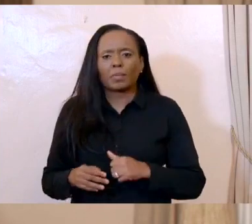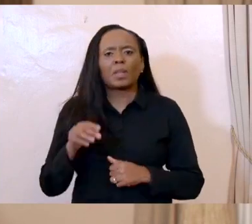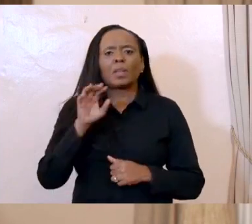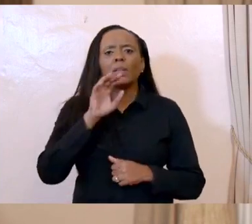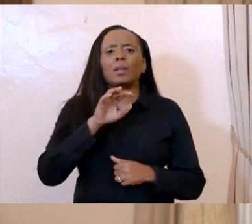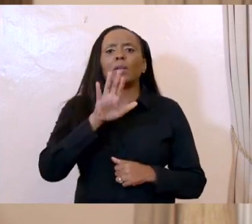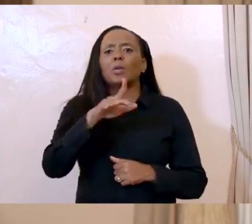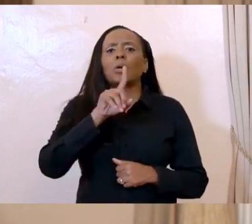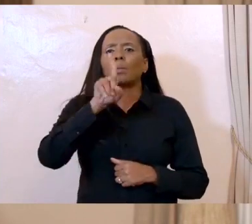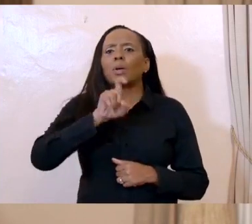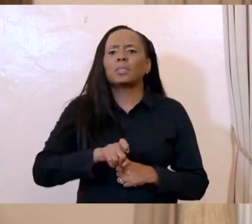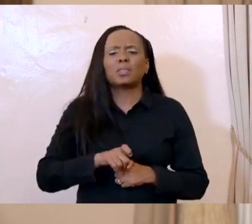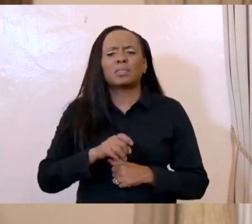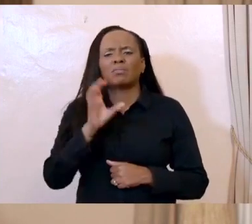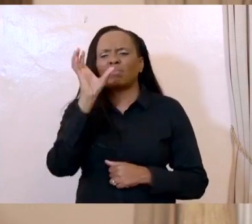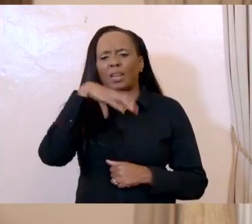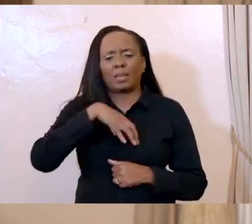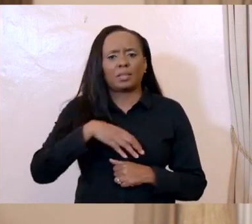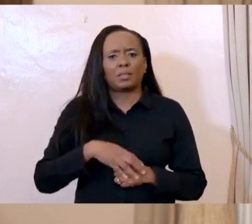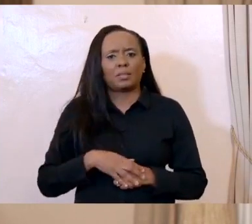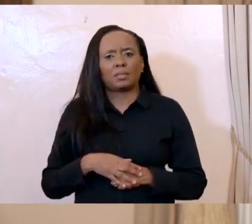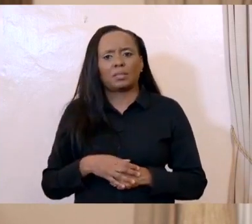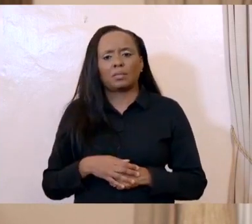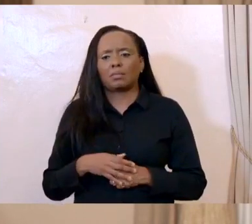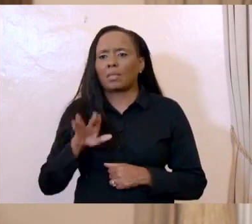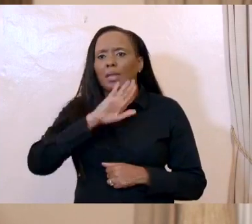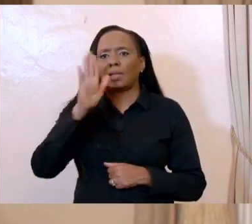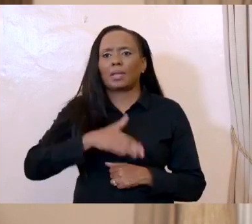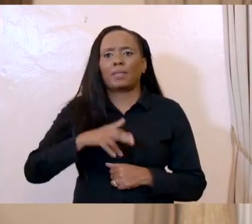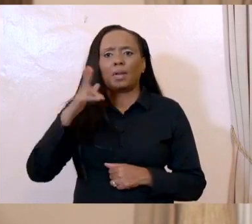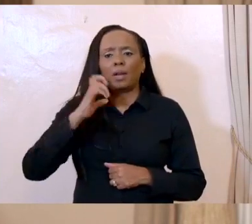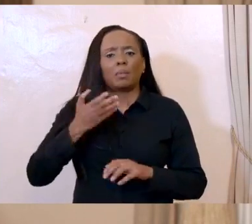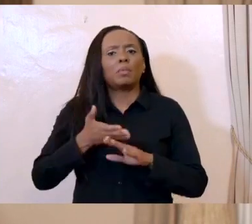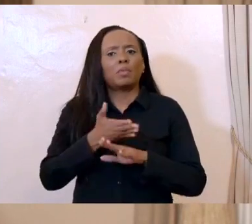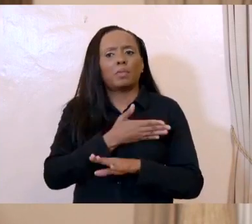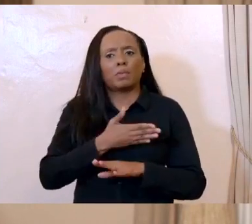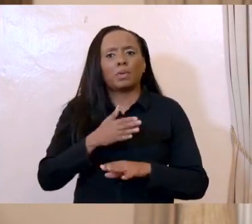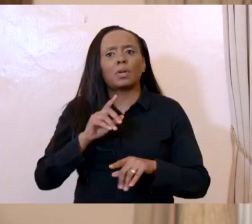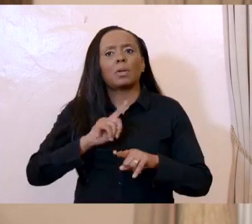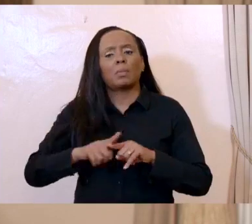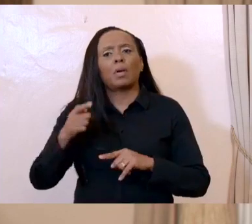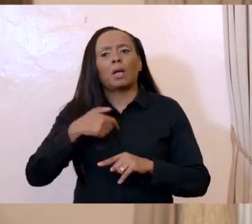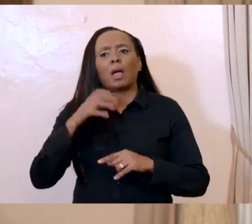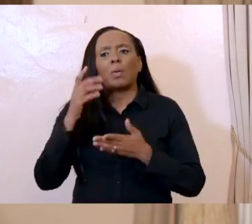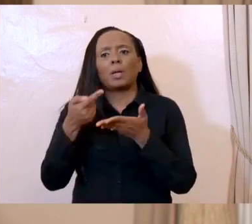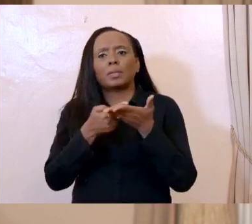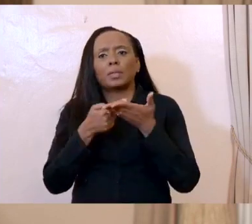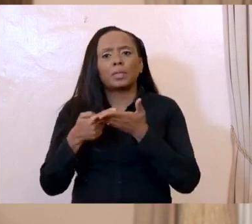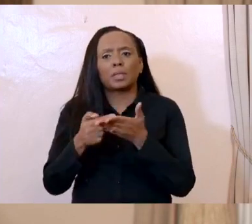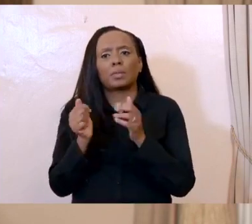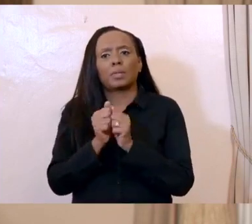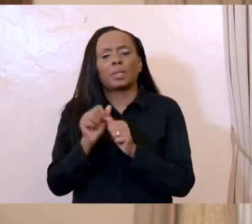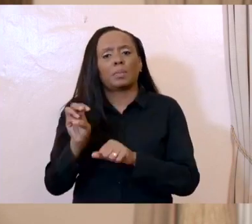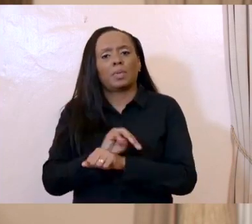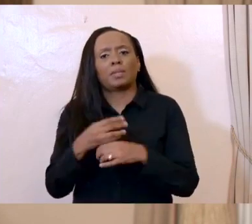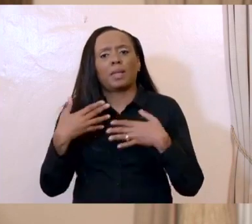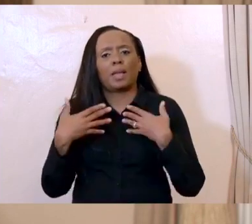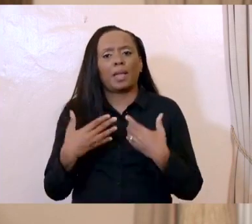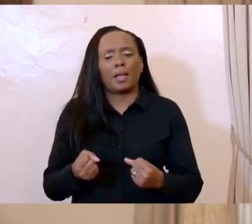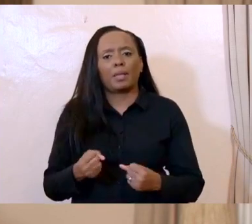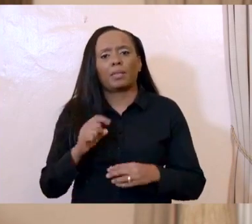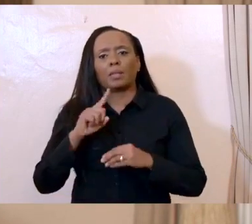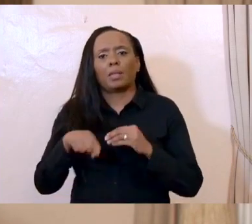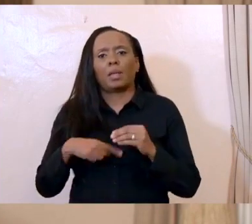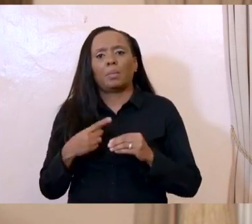as an issue, but it's certainly something that we can take back at the Ministry of Health and discuss in terms of the disposal